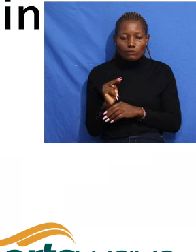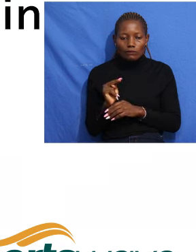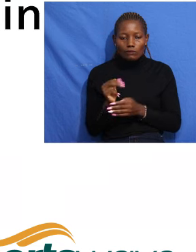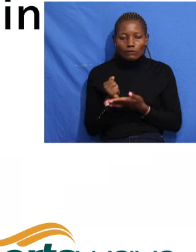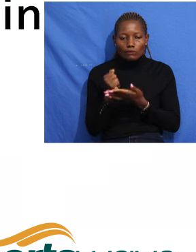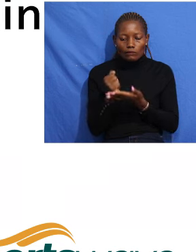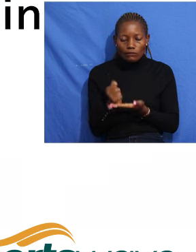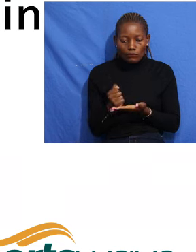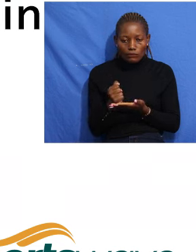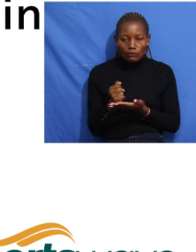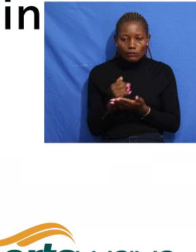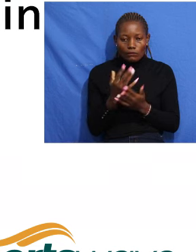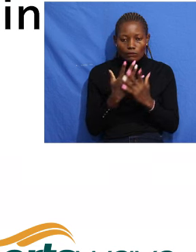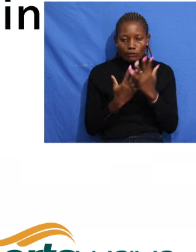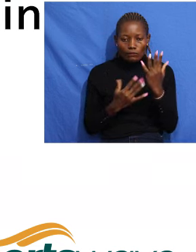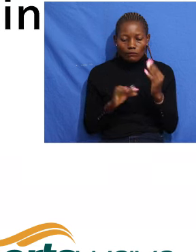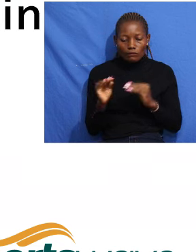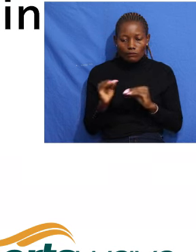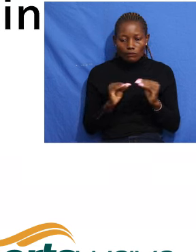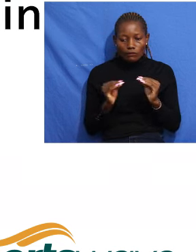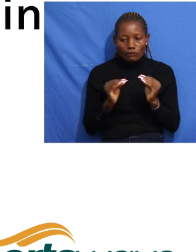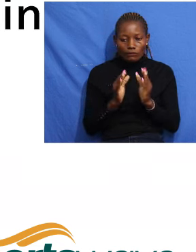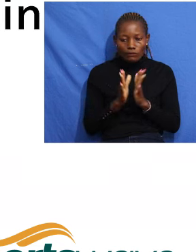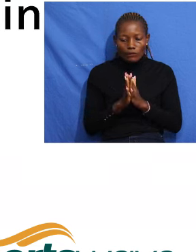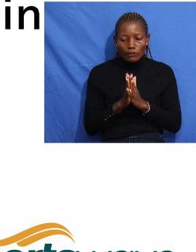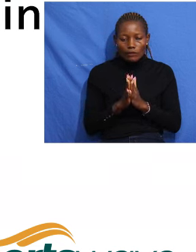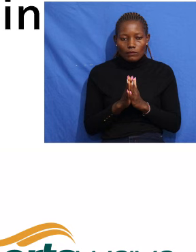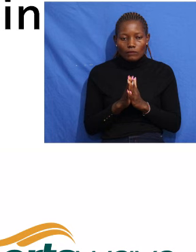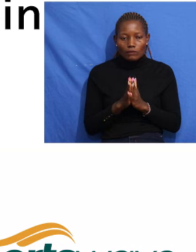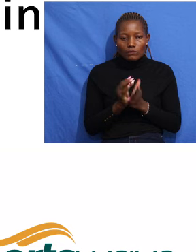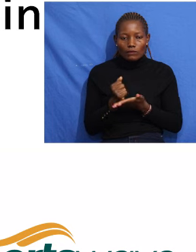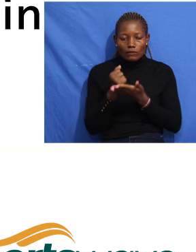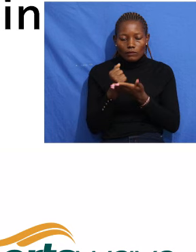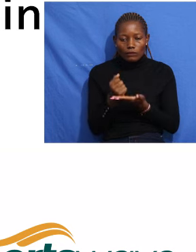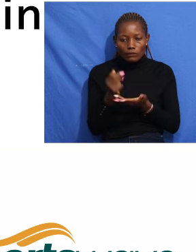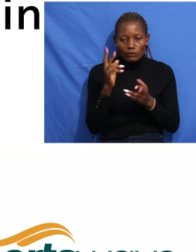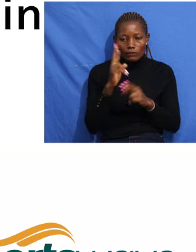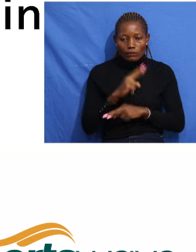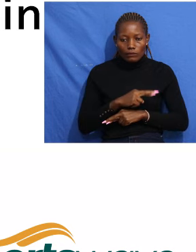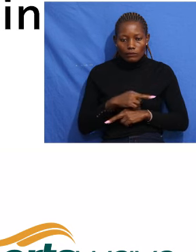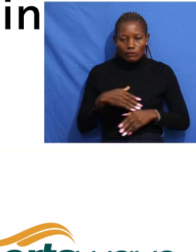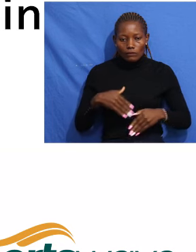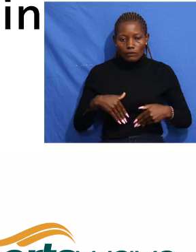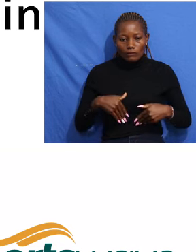relief. Also used for pain relief and relaxation.